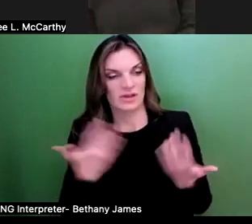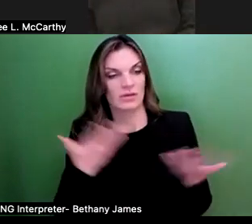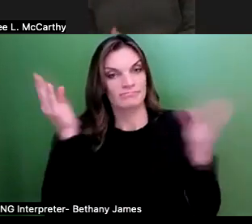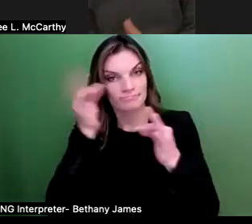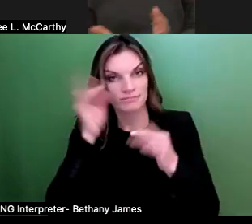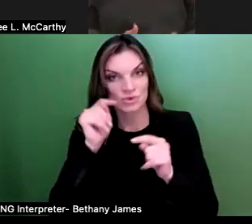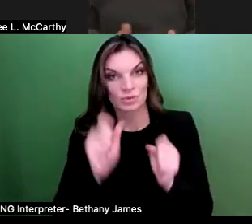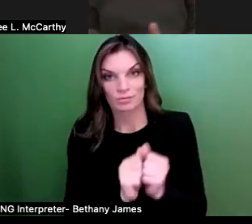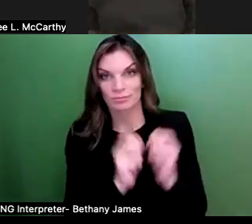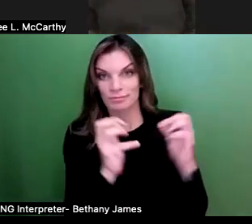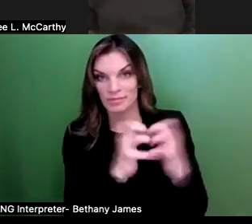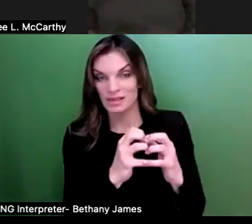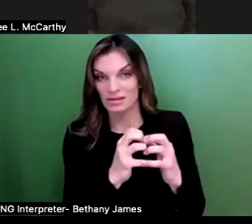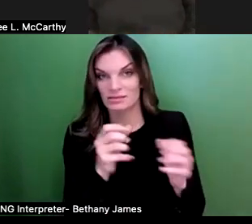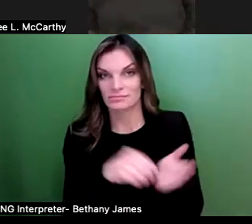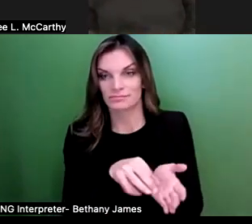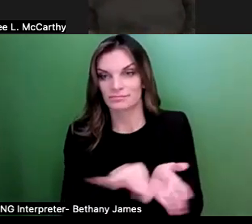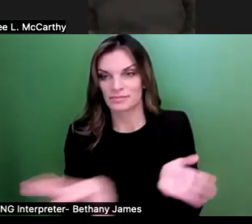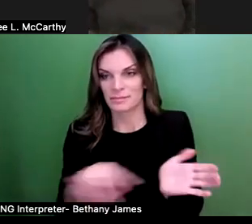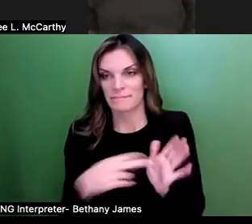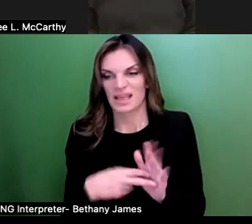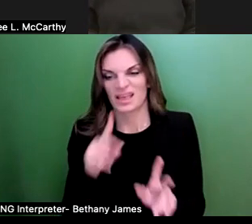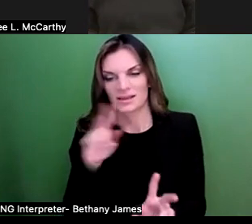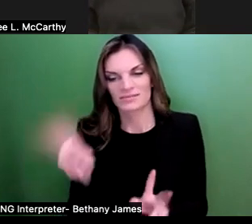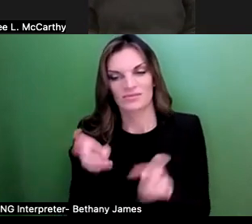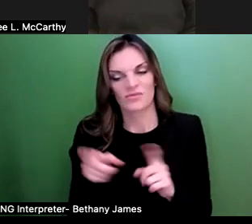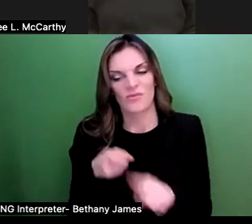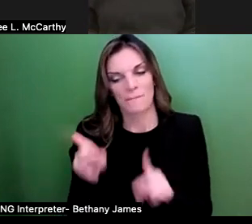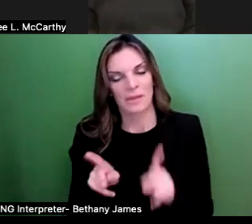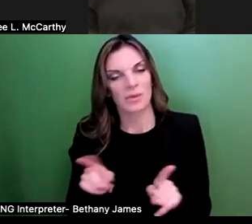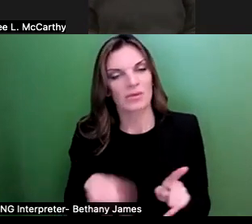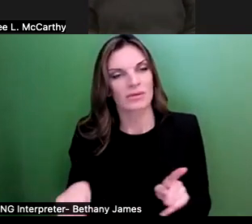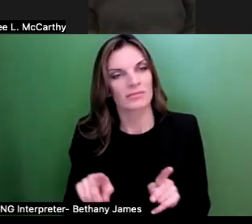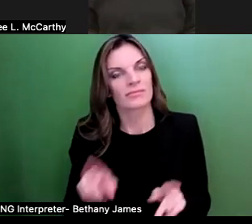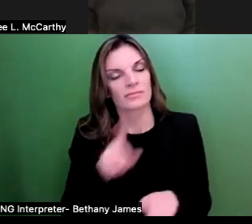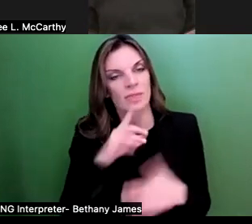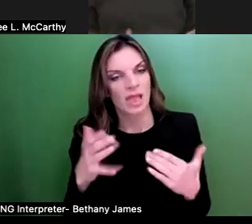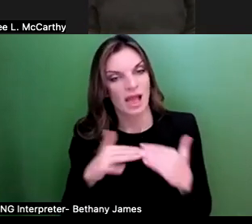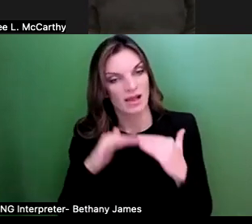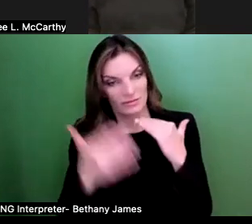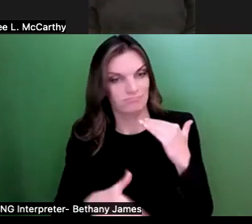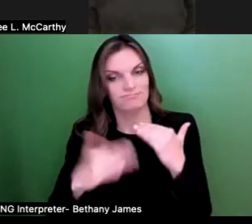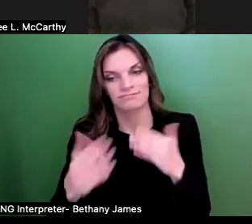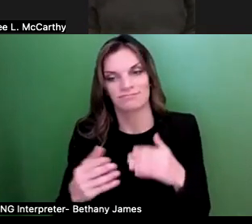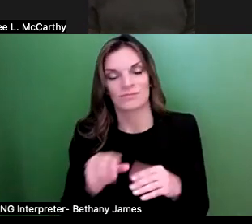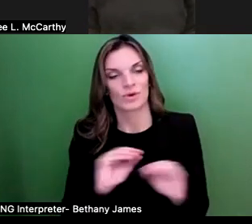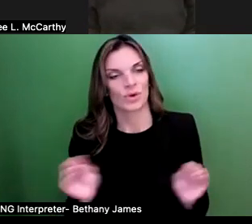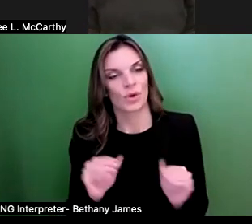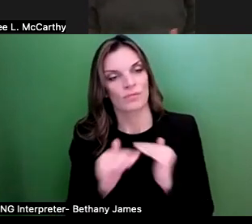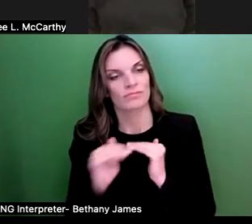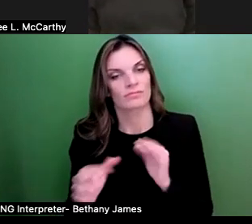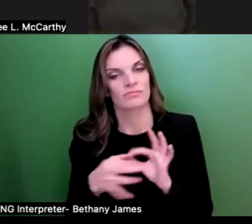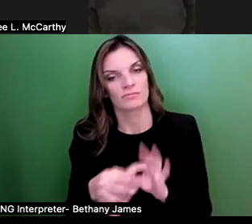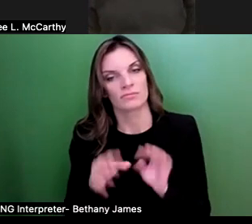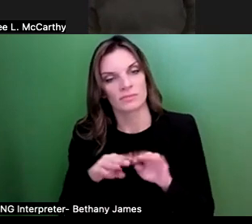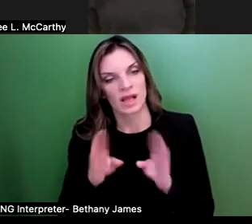build another one. They robbed Peter to pay Paul. And there's a lot of instability for those residents currently. And I